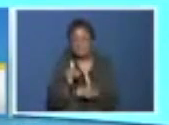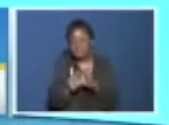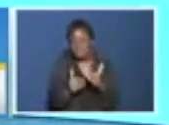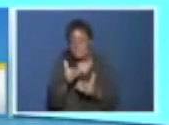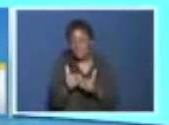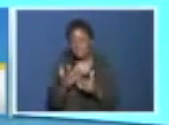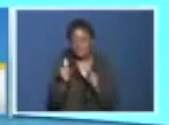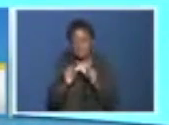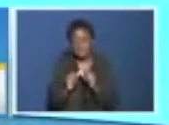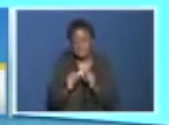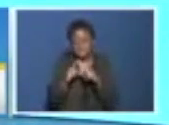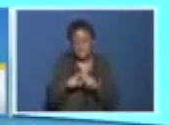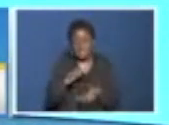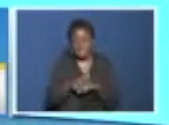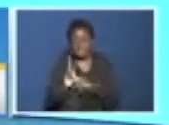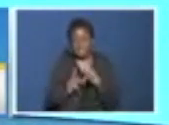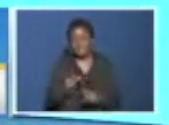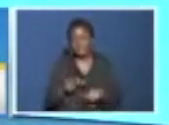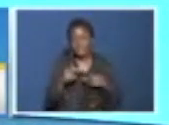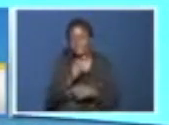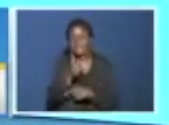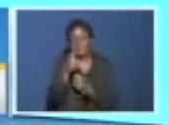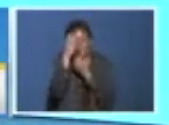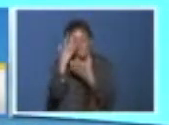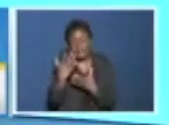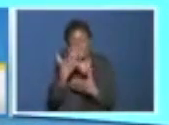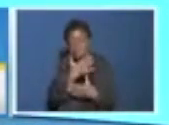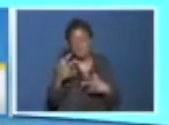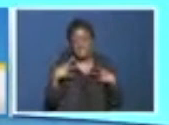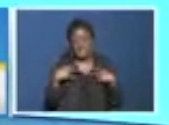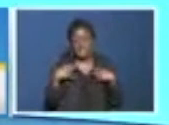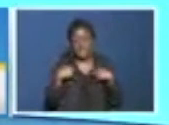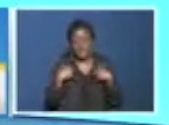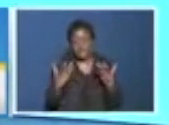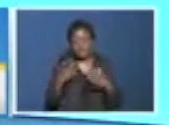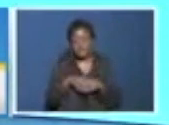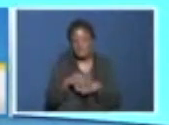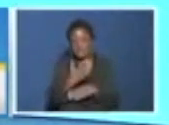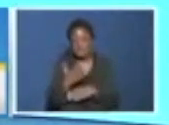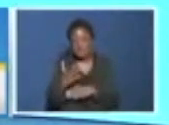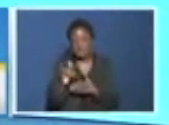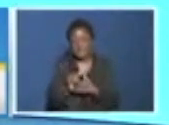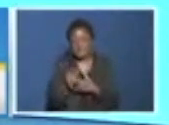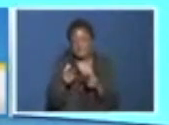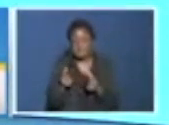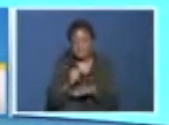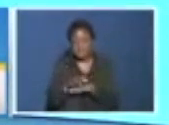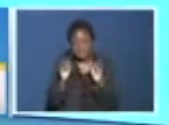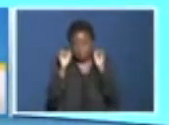much relying on the public to provide any information they may have on the incident that sent shockwaves throughout the local